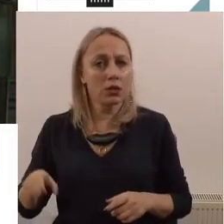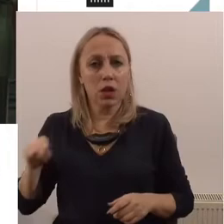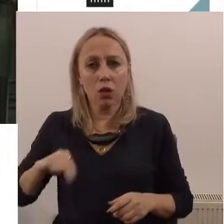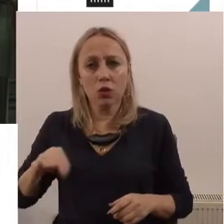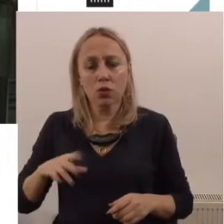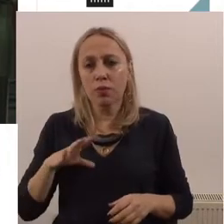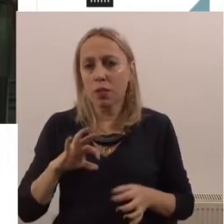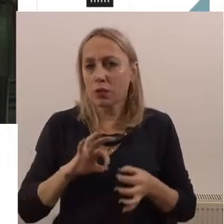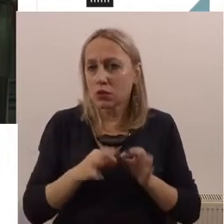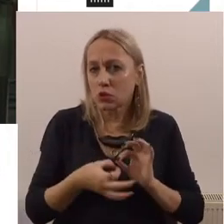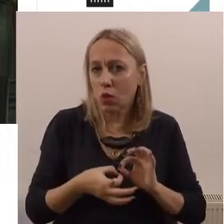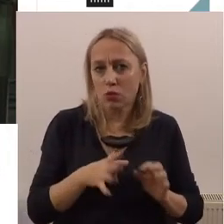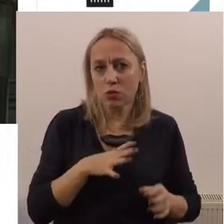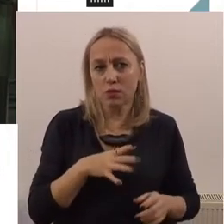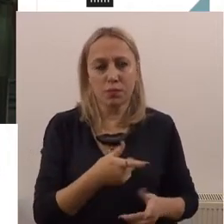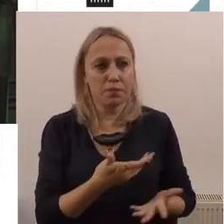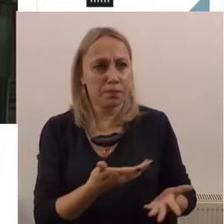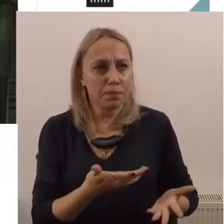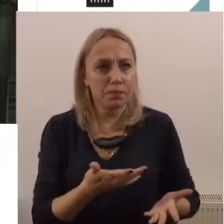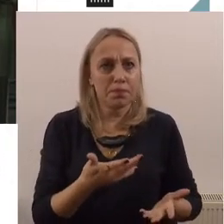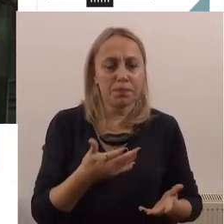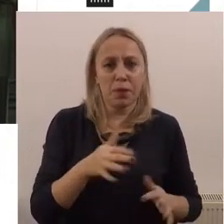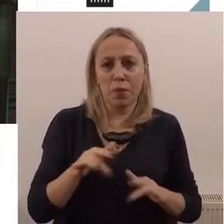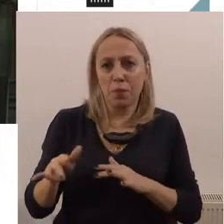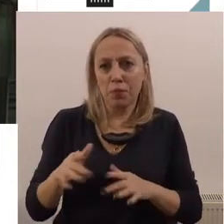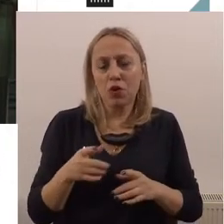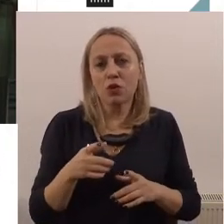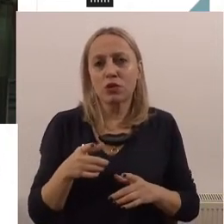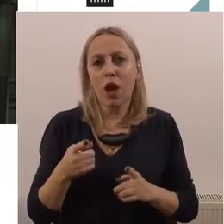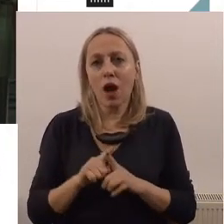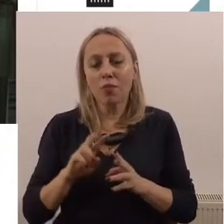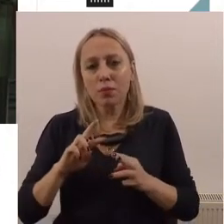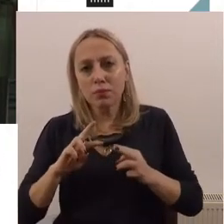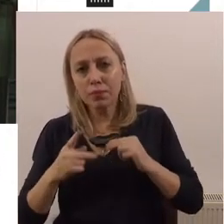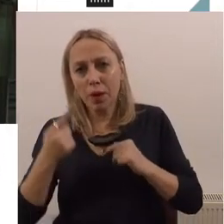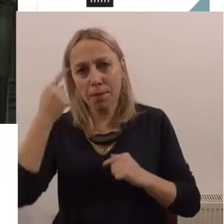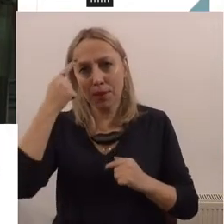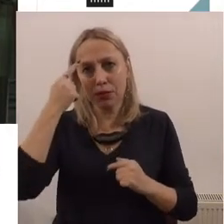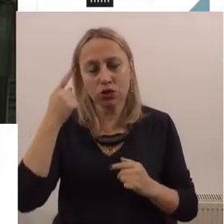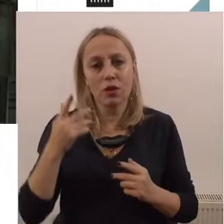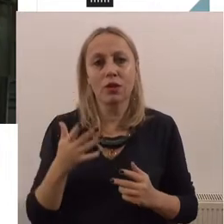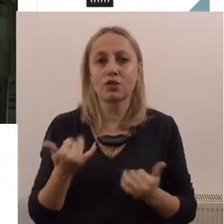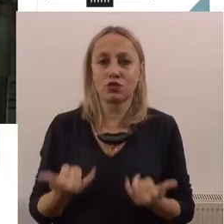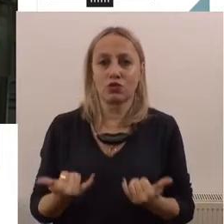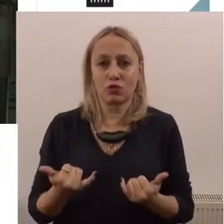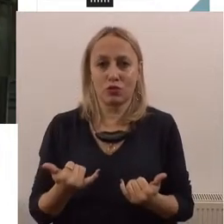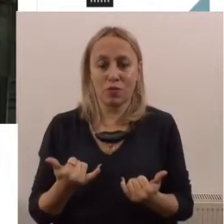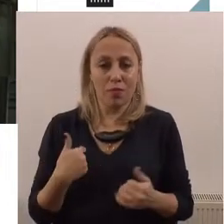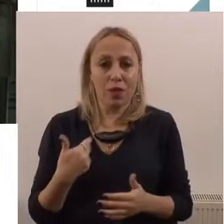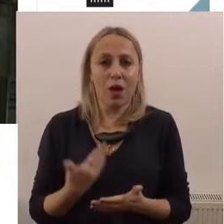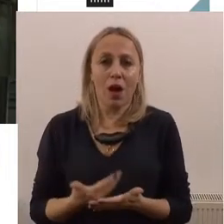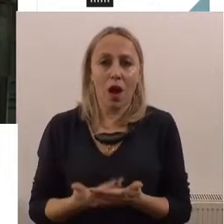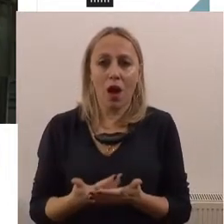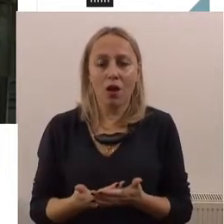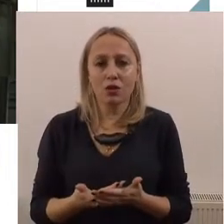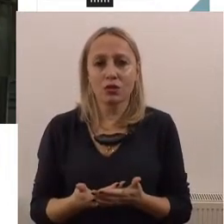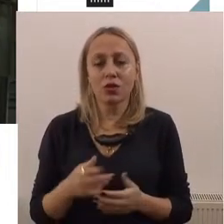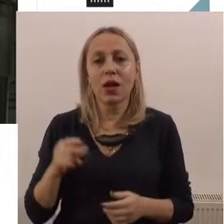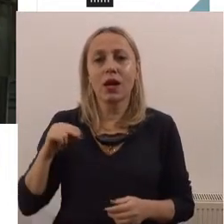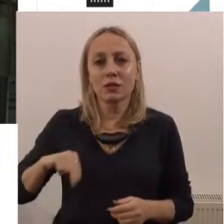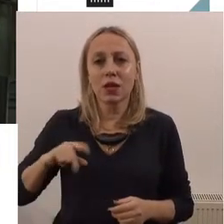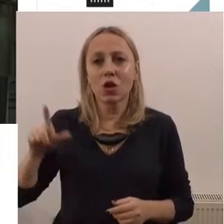So it was very difficult for the museum staff to get involved into this